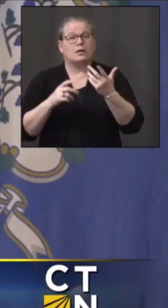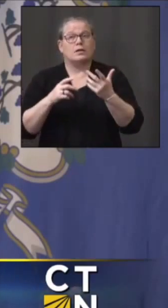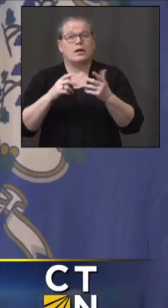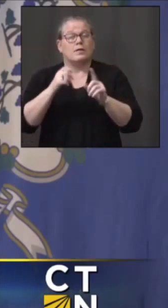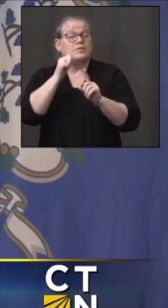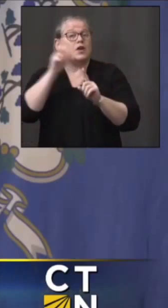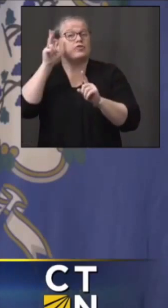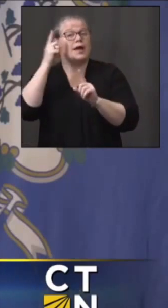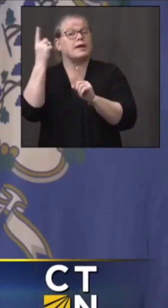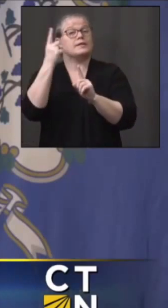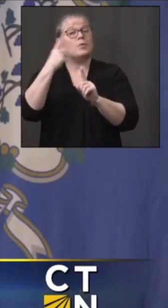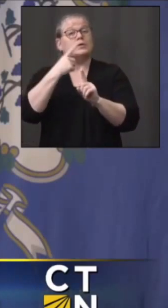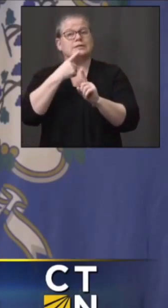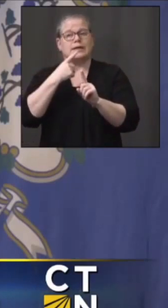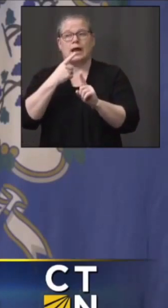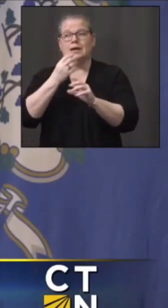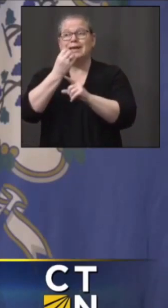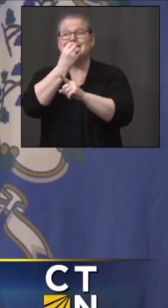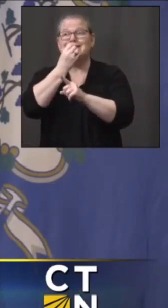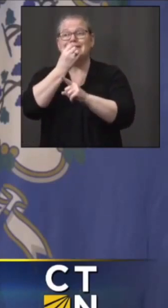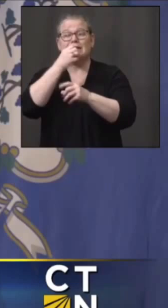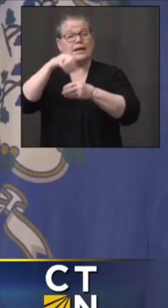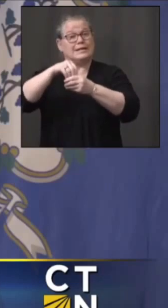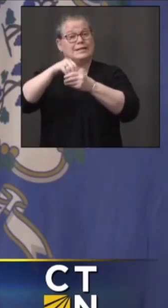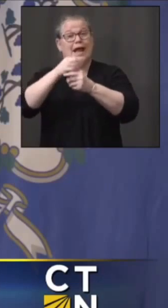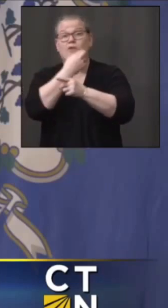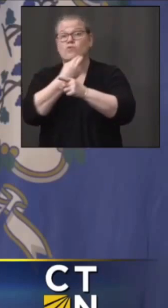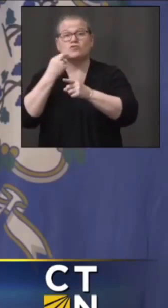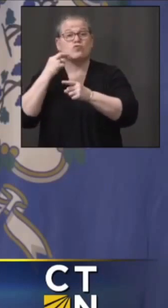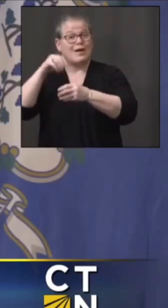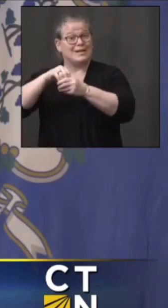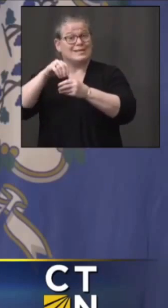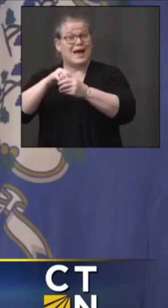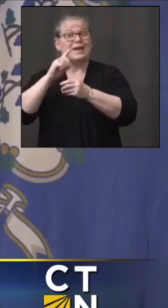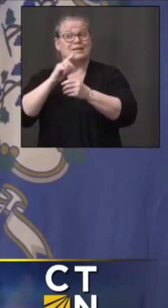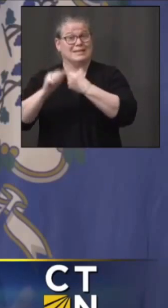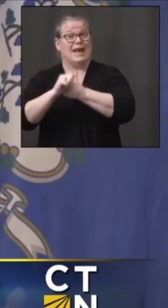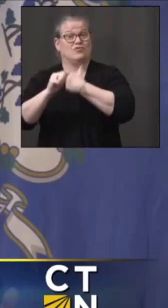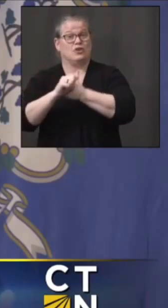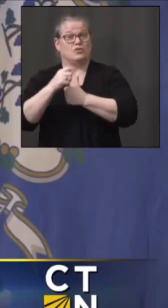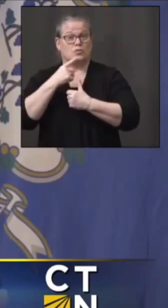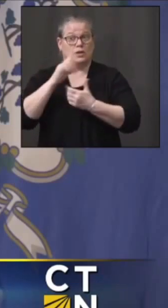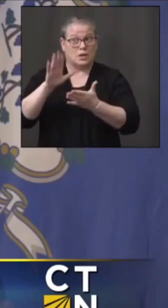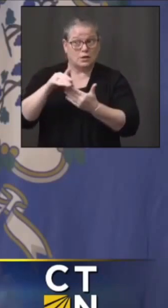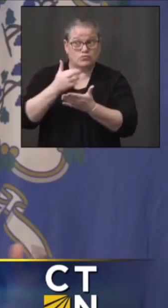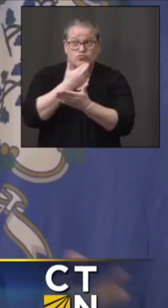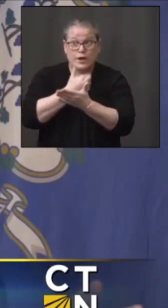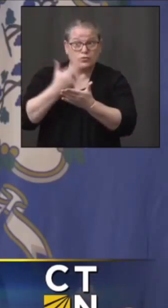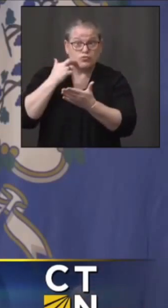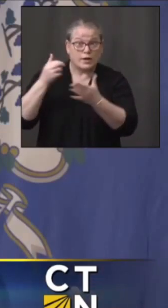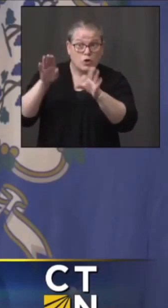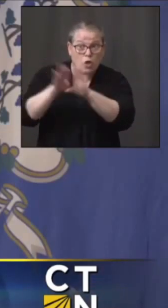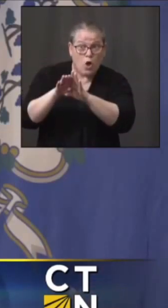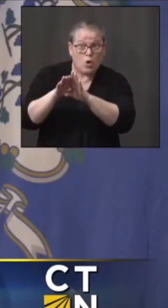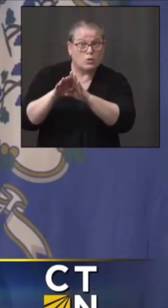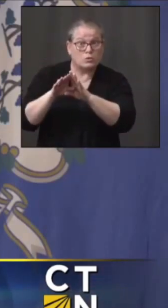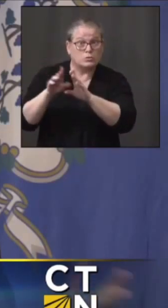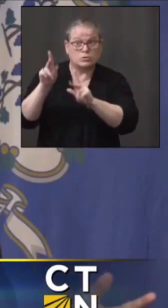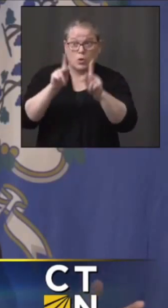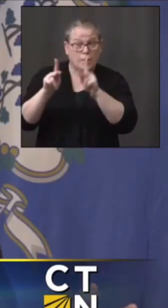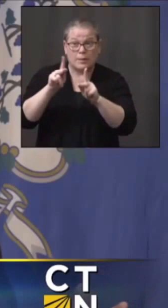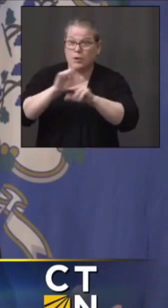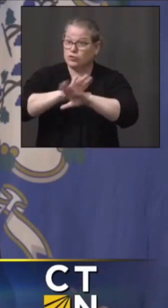indoor eating is dangerous. And then I say, all right, well, you shut down restaurants, so they stop eating indoors. Do they go